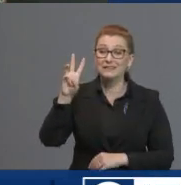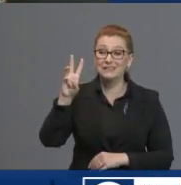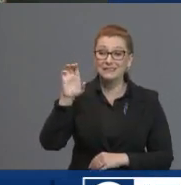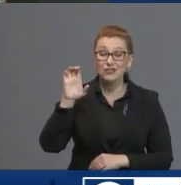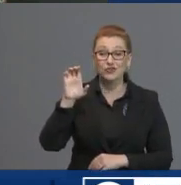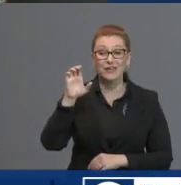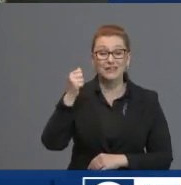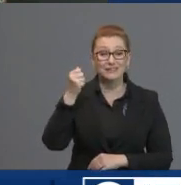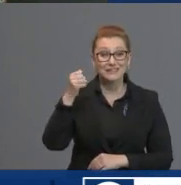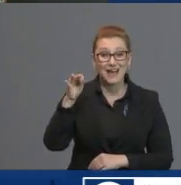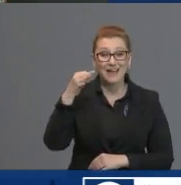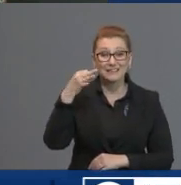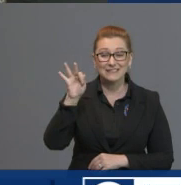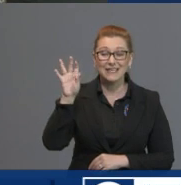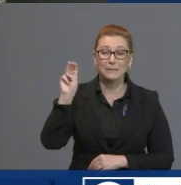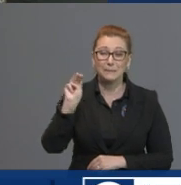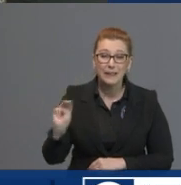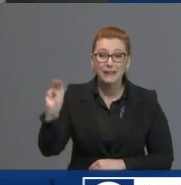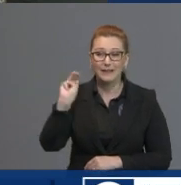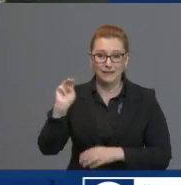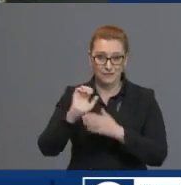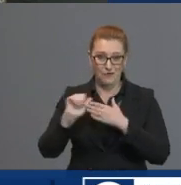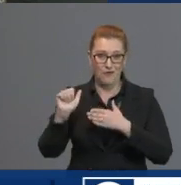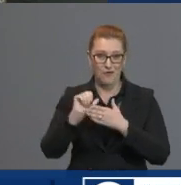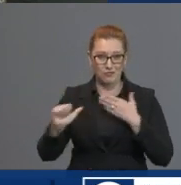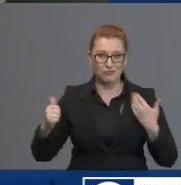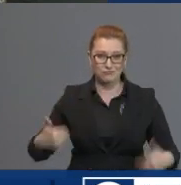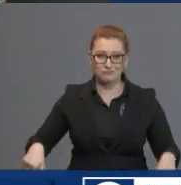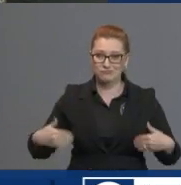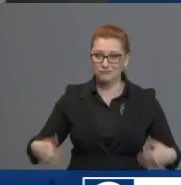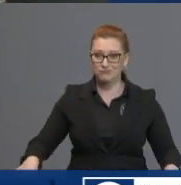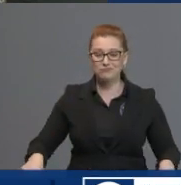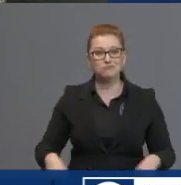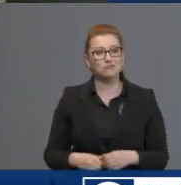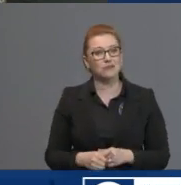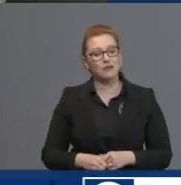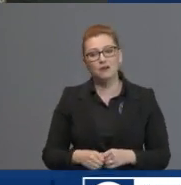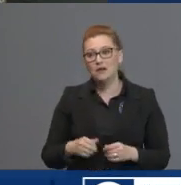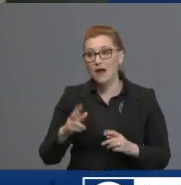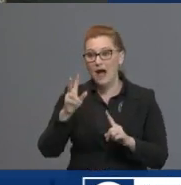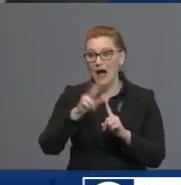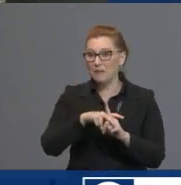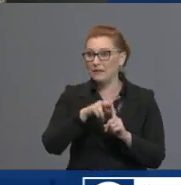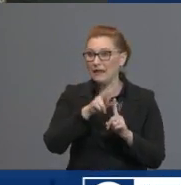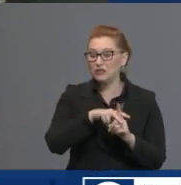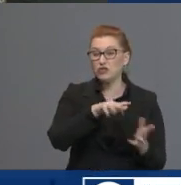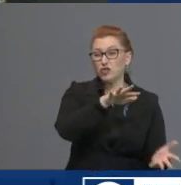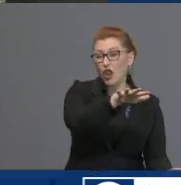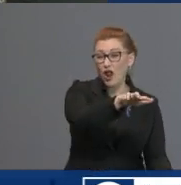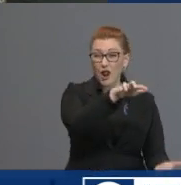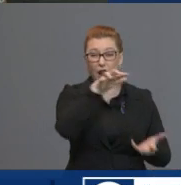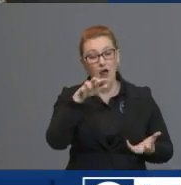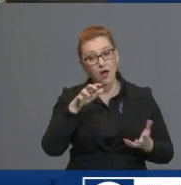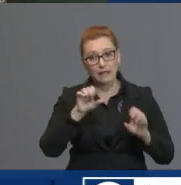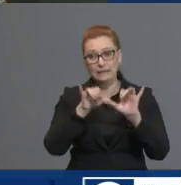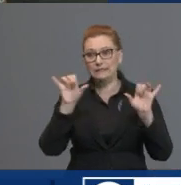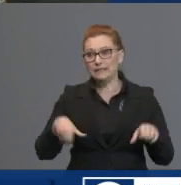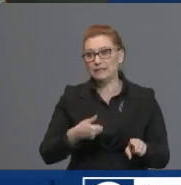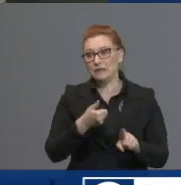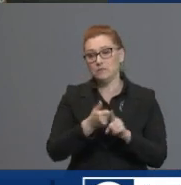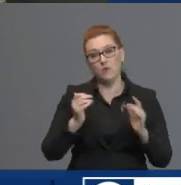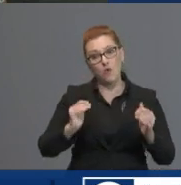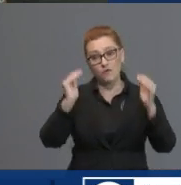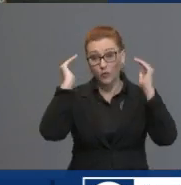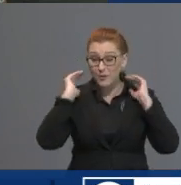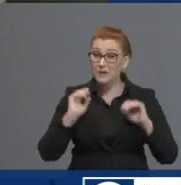over $619 million. There have been a crush of applications overwhelming the system,